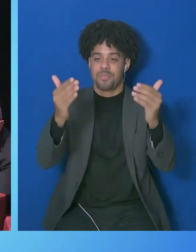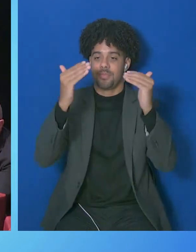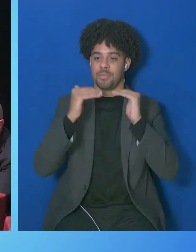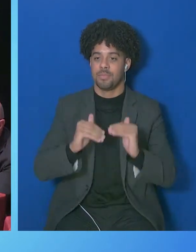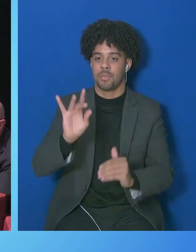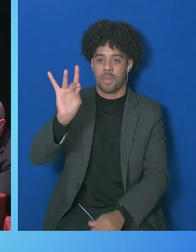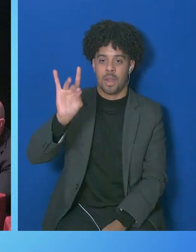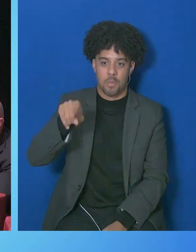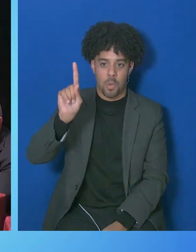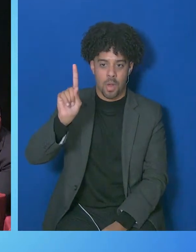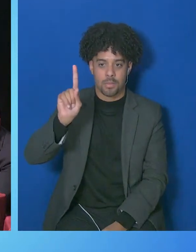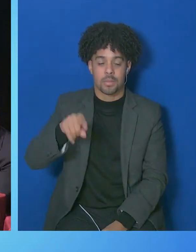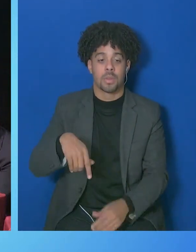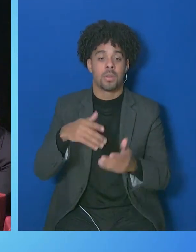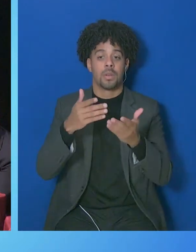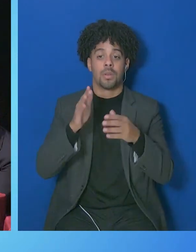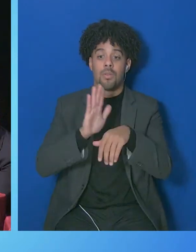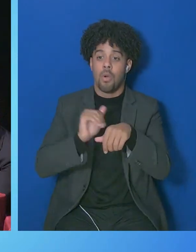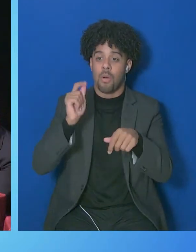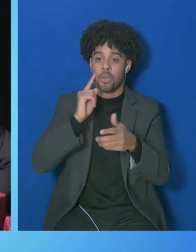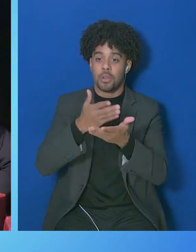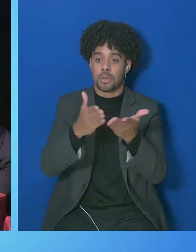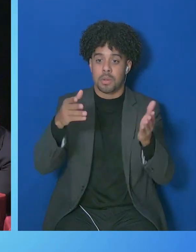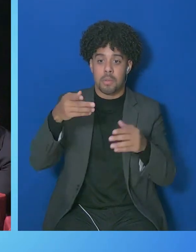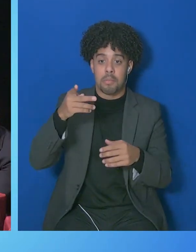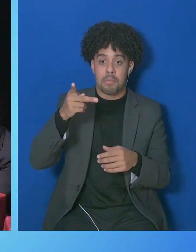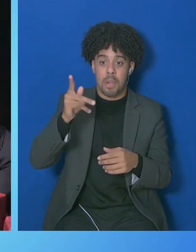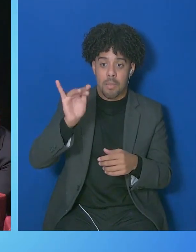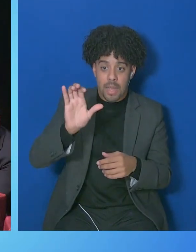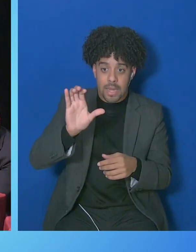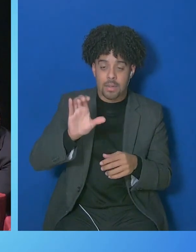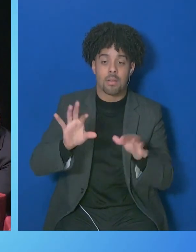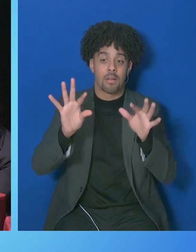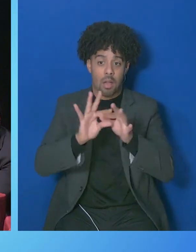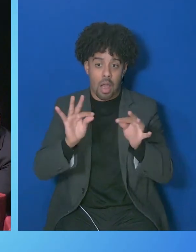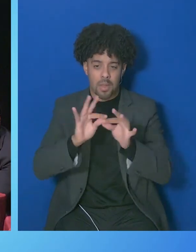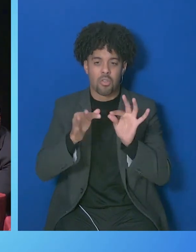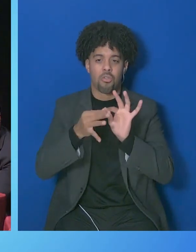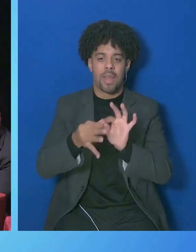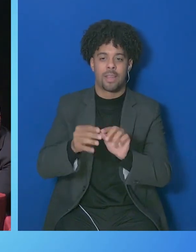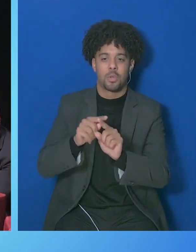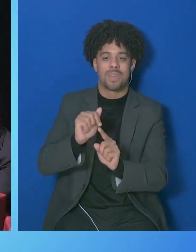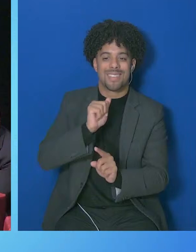8.1, call to the public on non-agenda items.